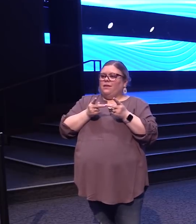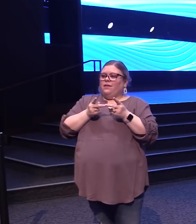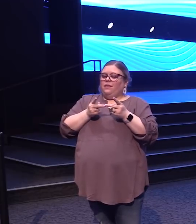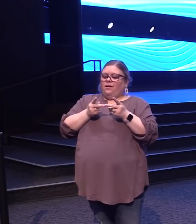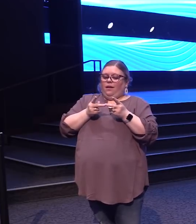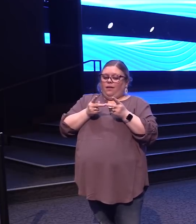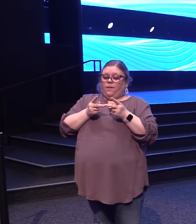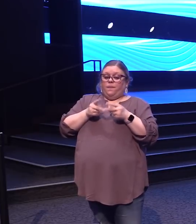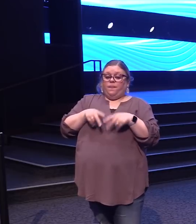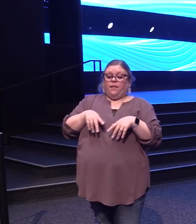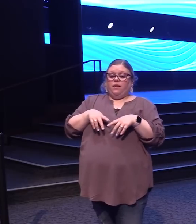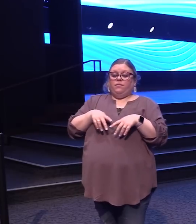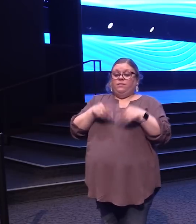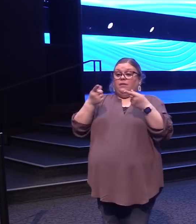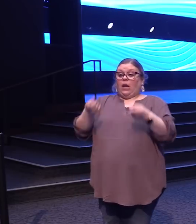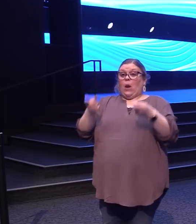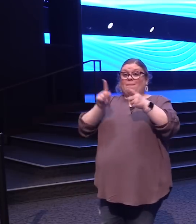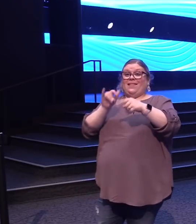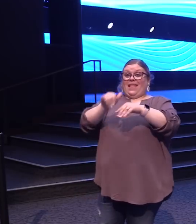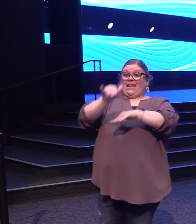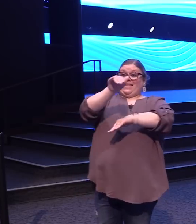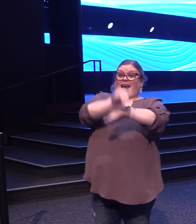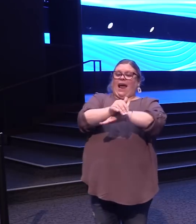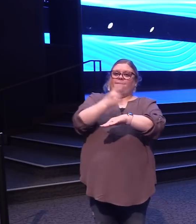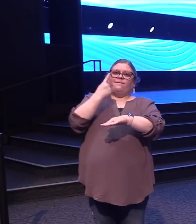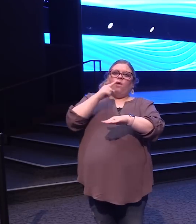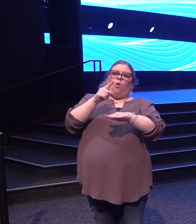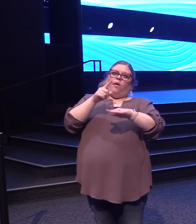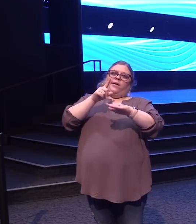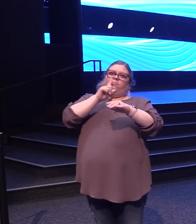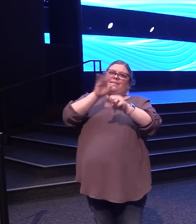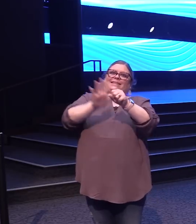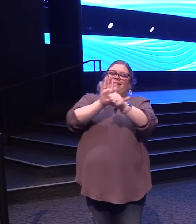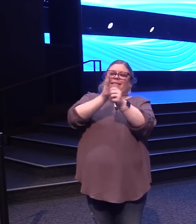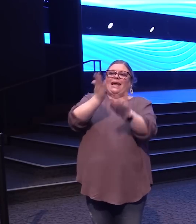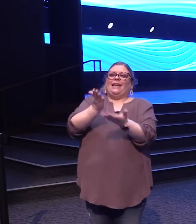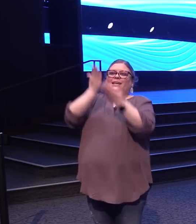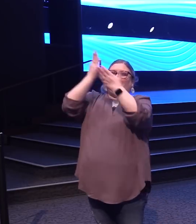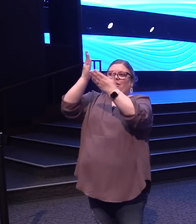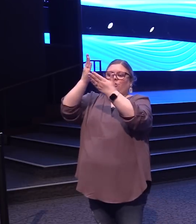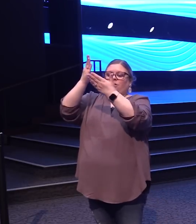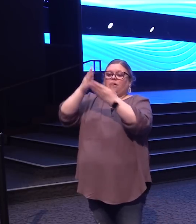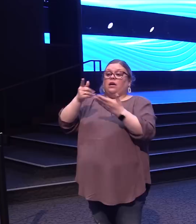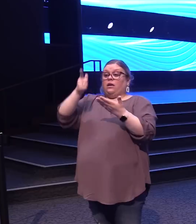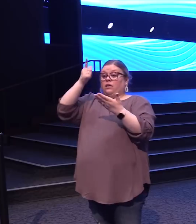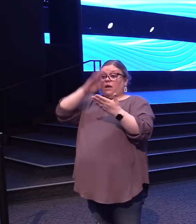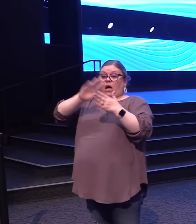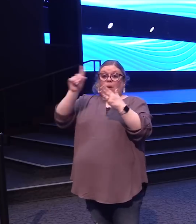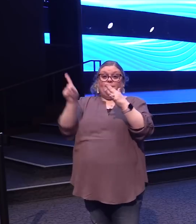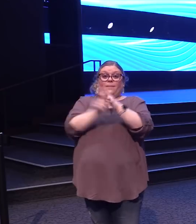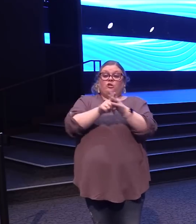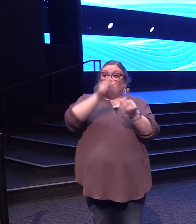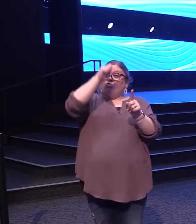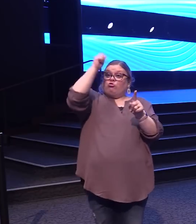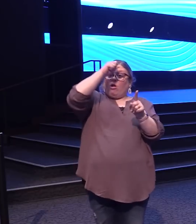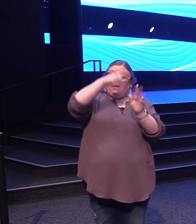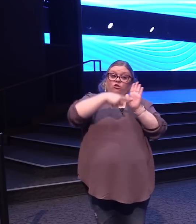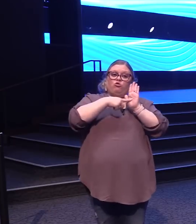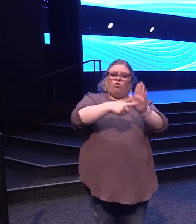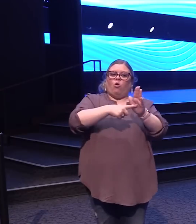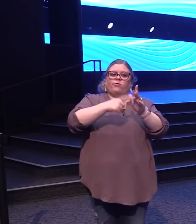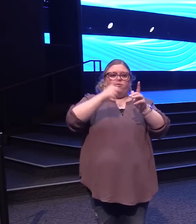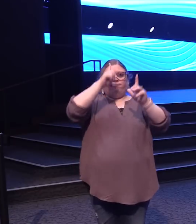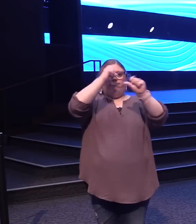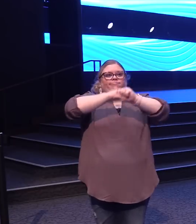the night of its dedication, God appears to Solomon. And he reveals the master plan,